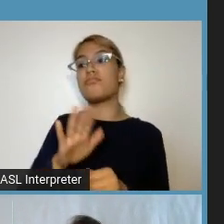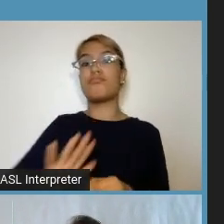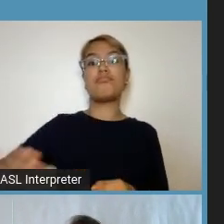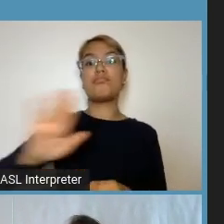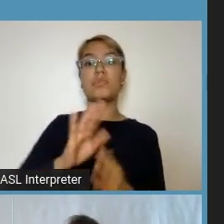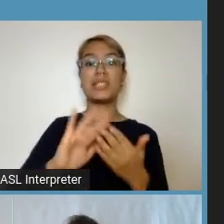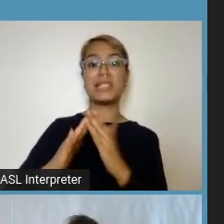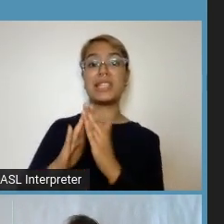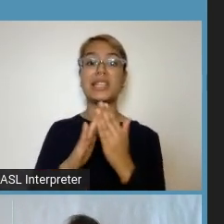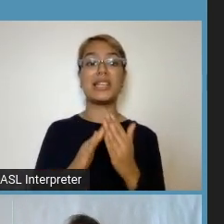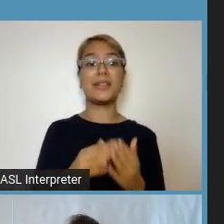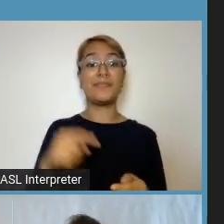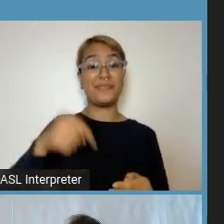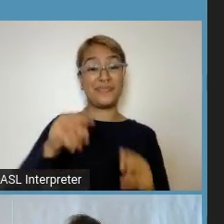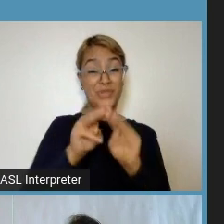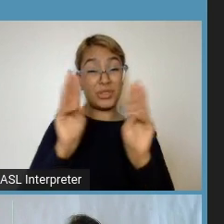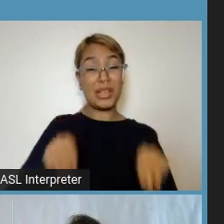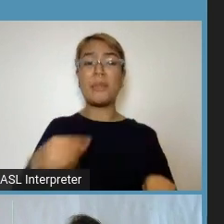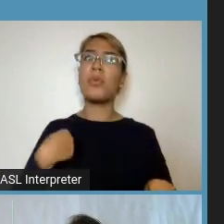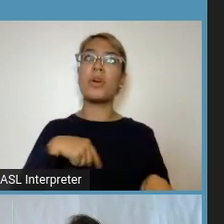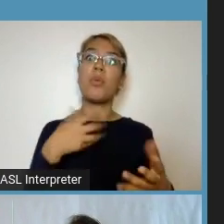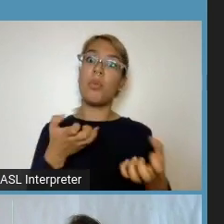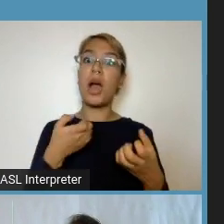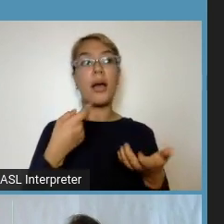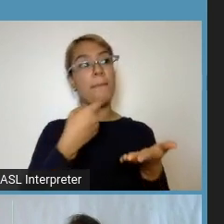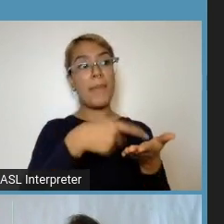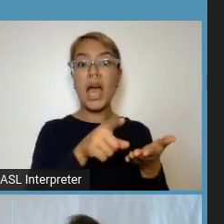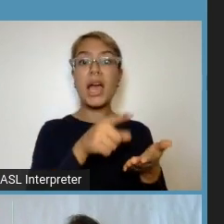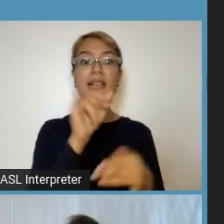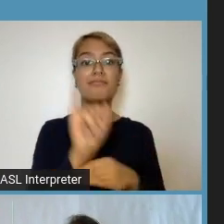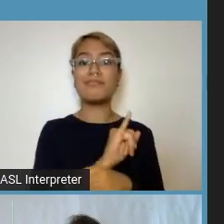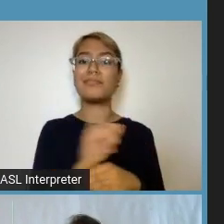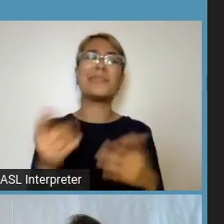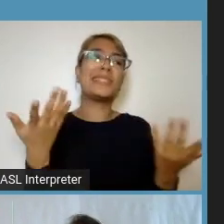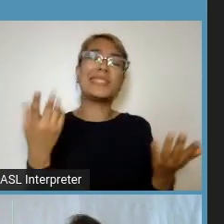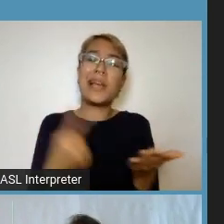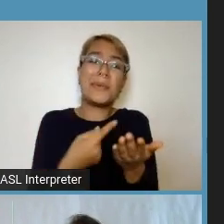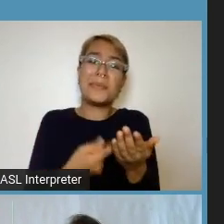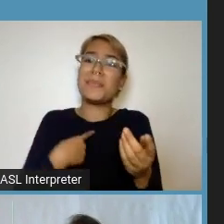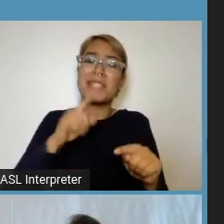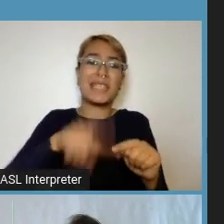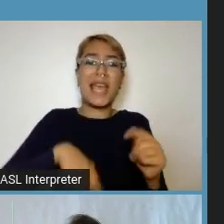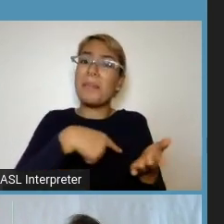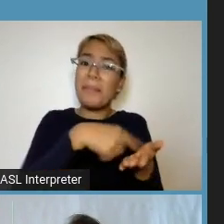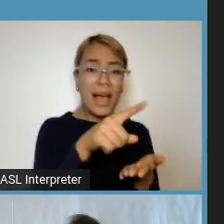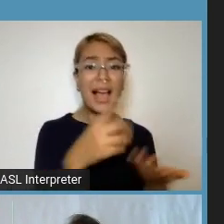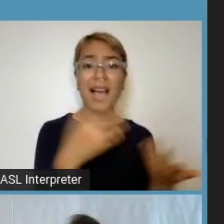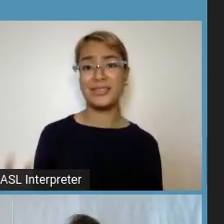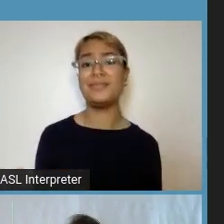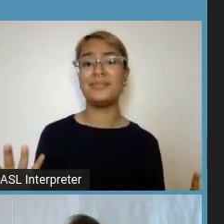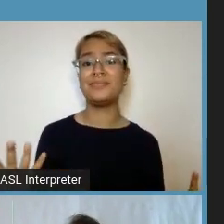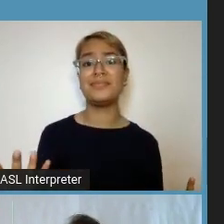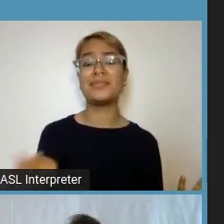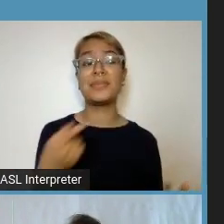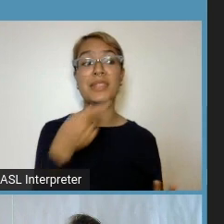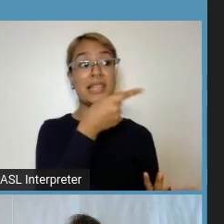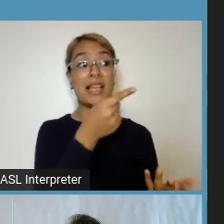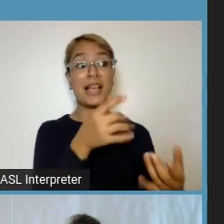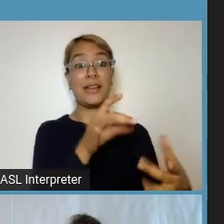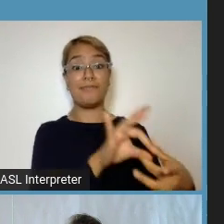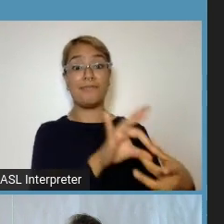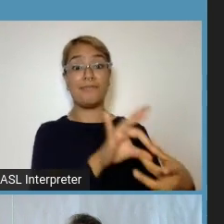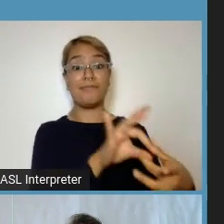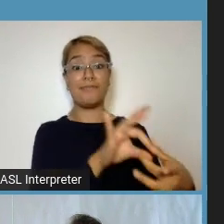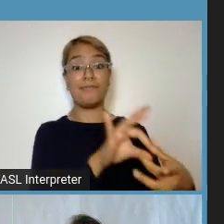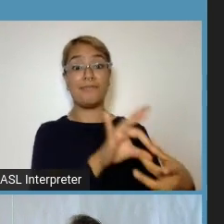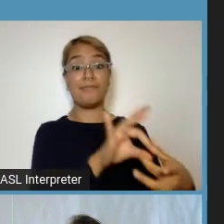committed to paying interns, but we cannot always afford them. So this has been a huge help. Through Fordham's communications department, we have